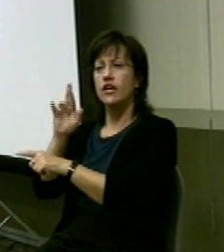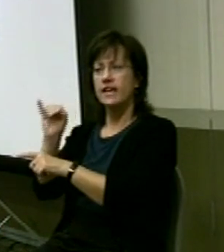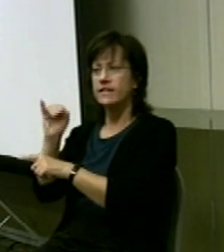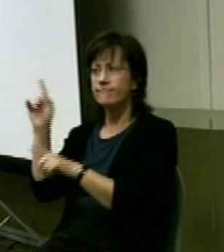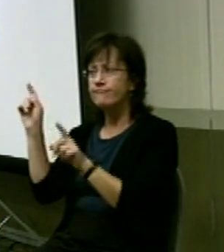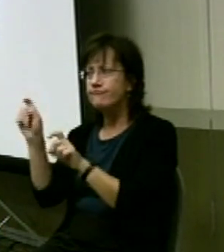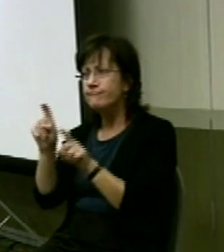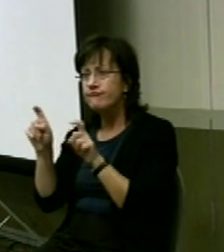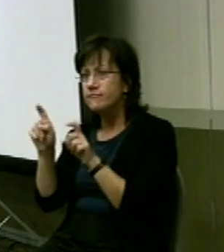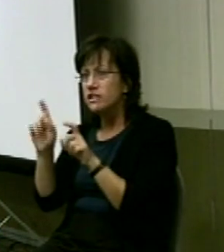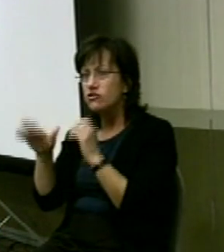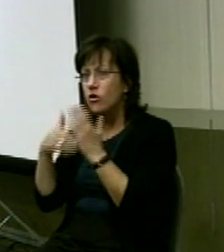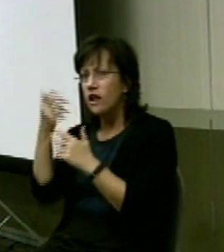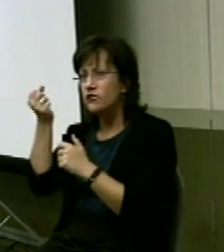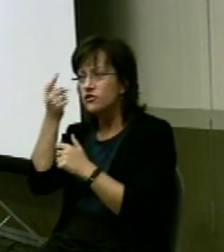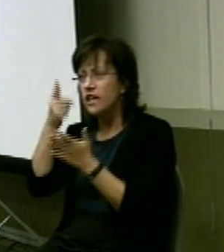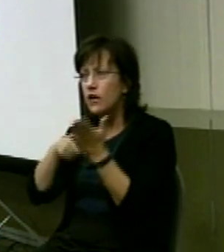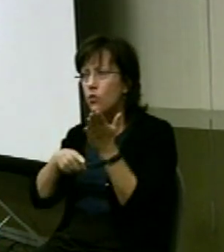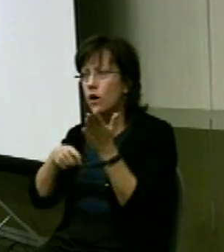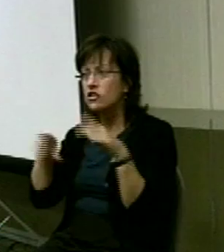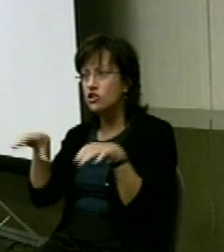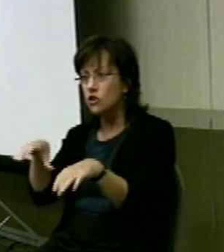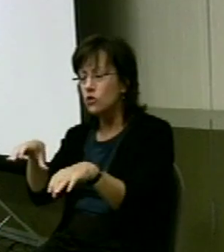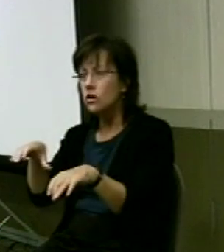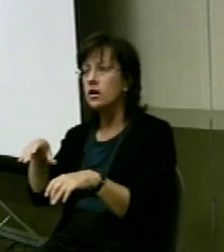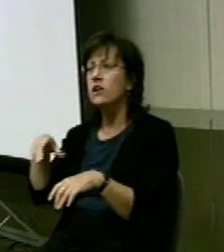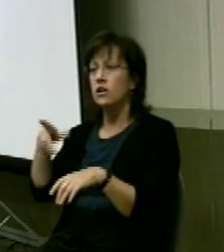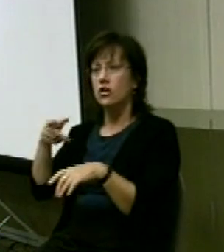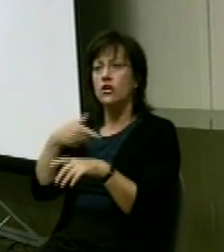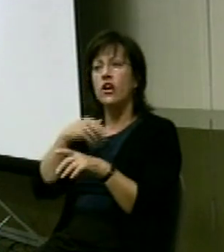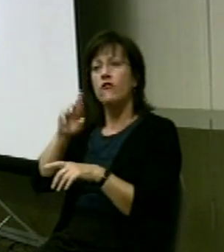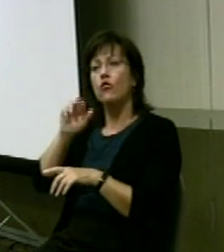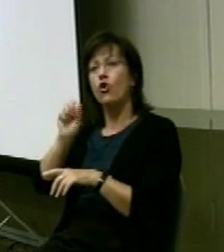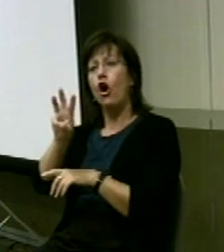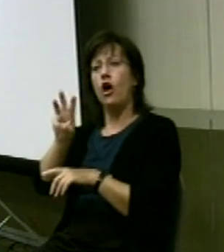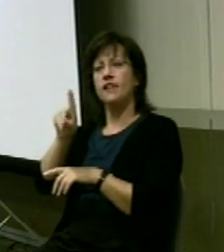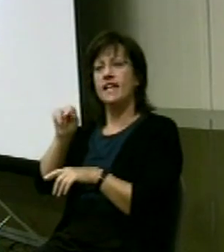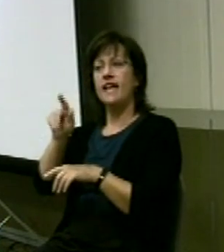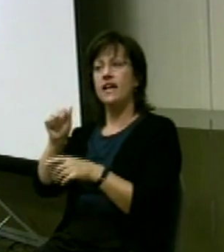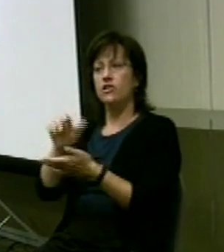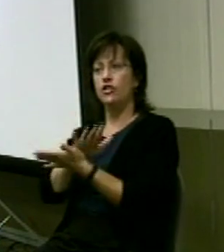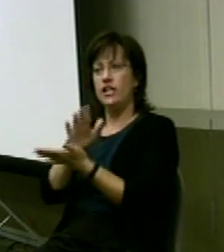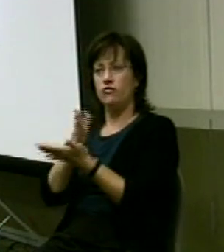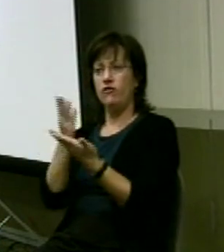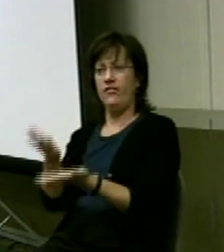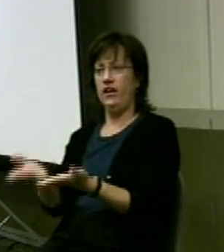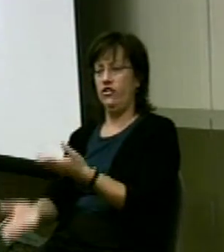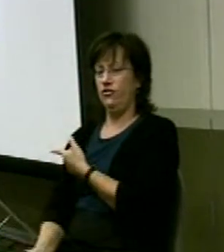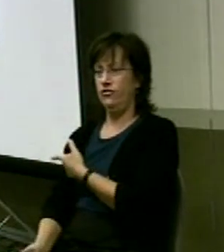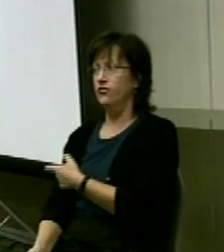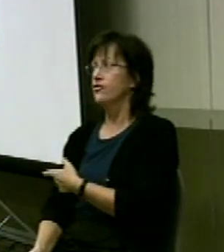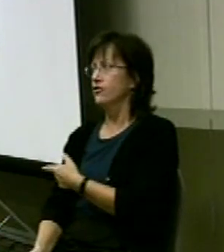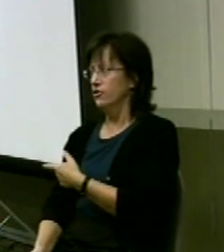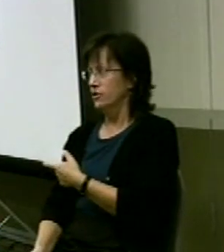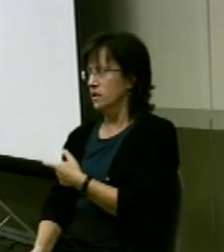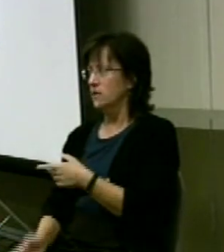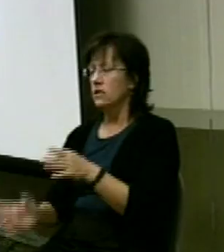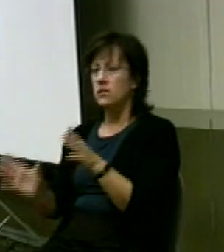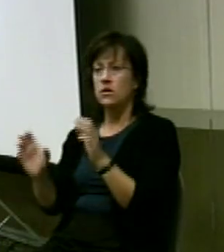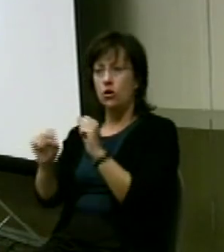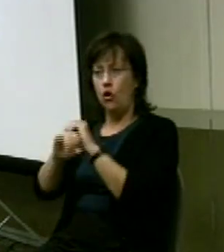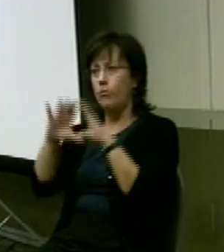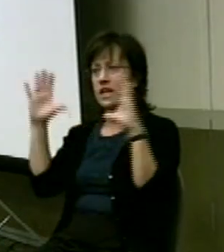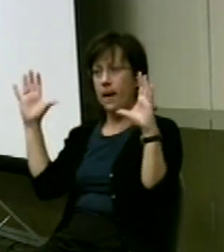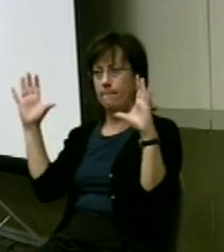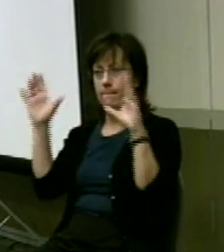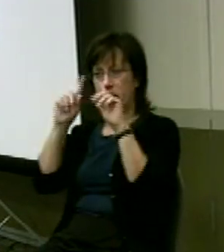to do? You have the raw data sheet right here. Okay? See all the tally marks and numbers? You're